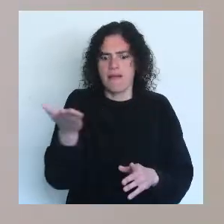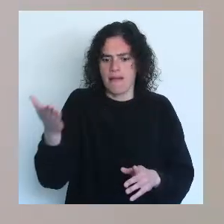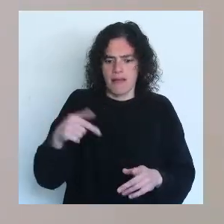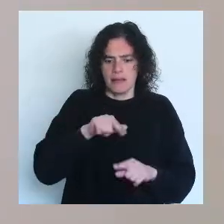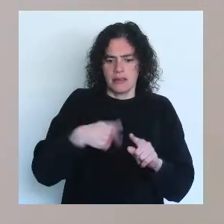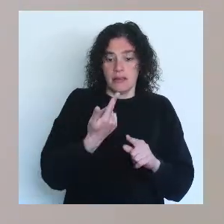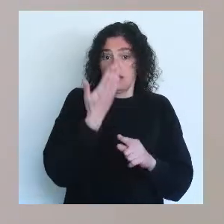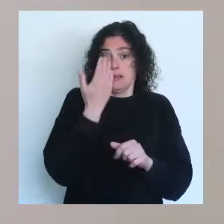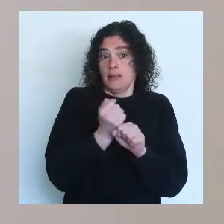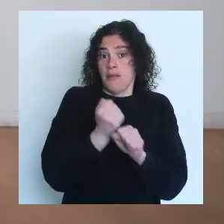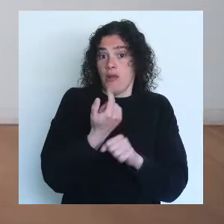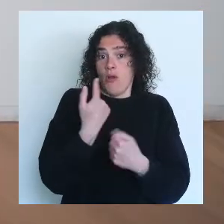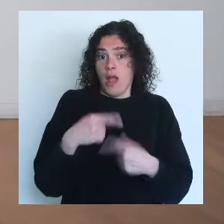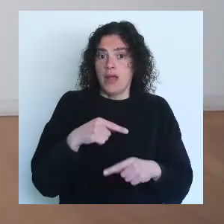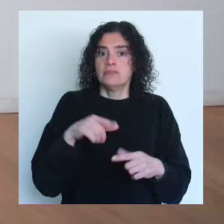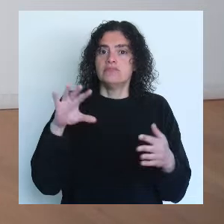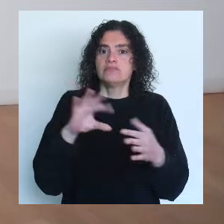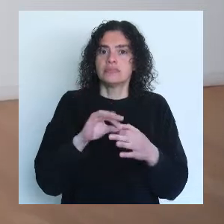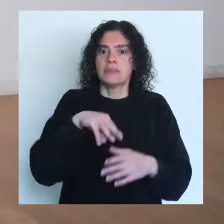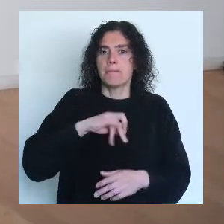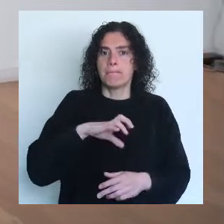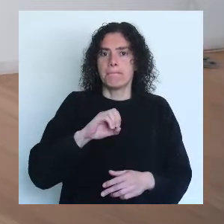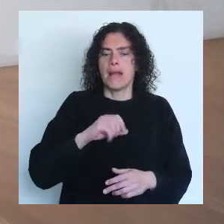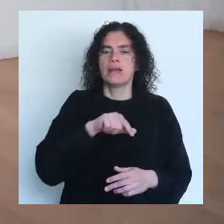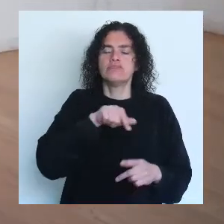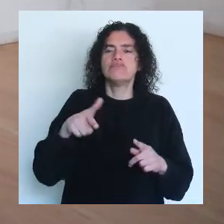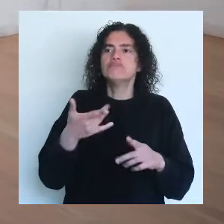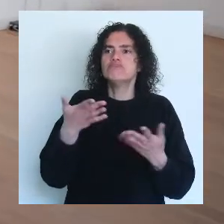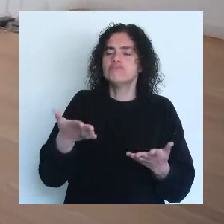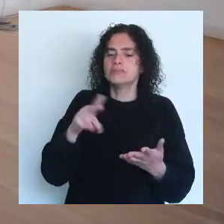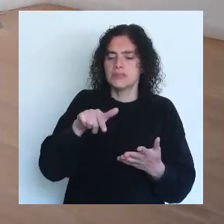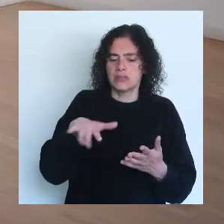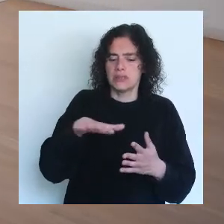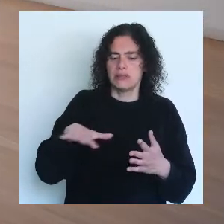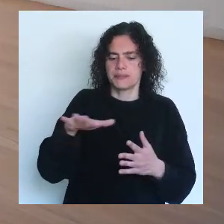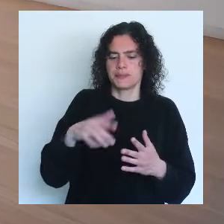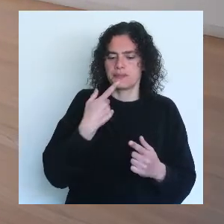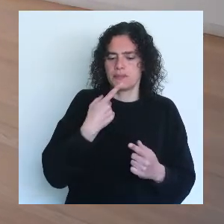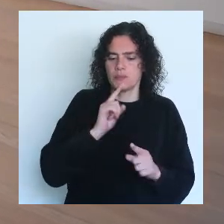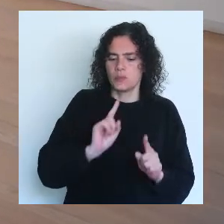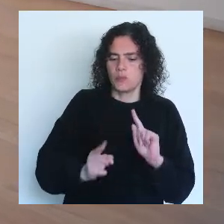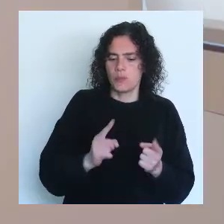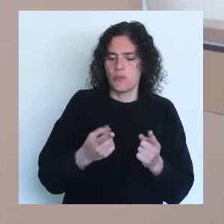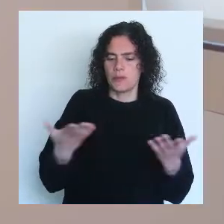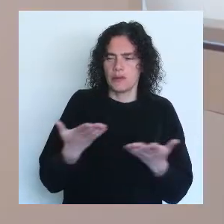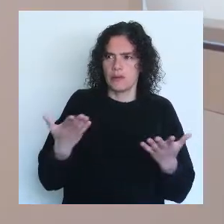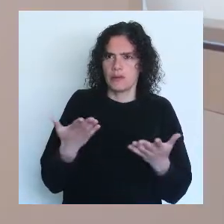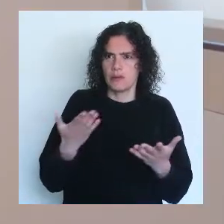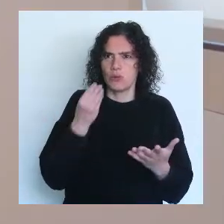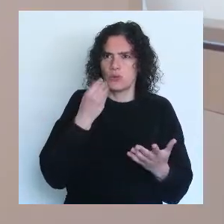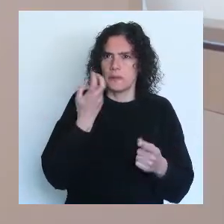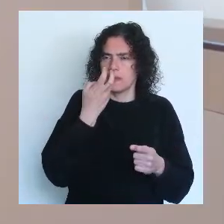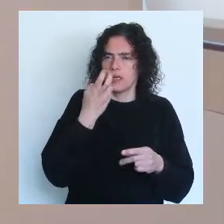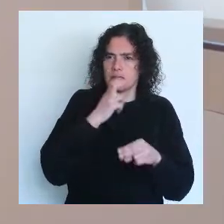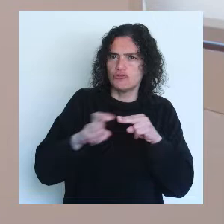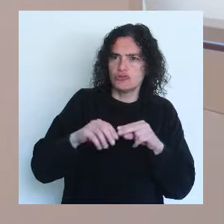For instance, you have this work here by Mario Merz, where the notion of how